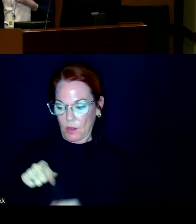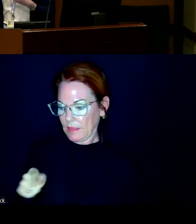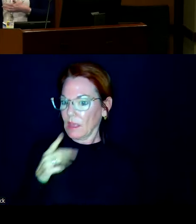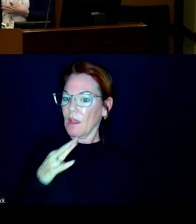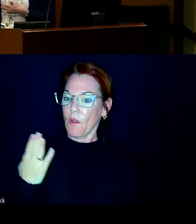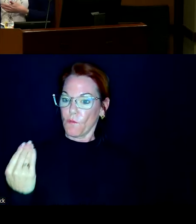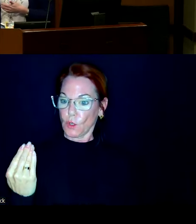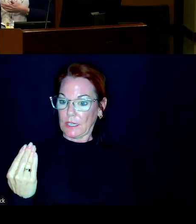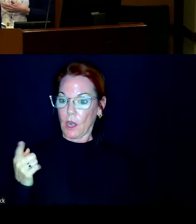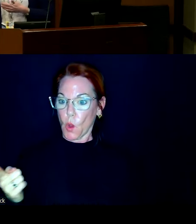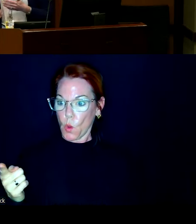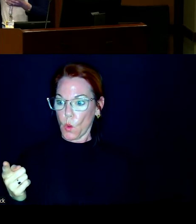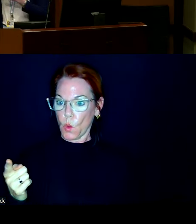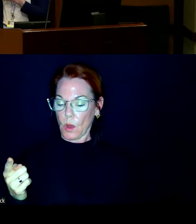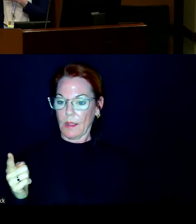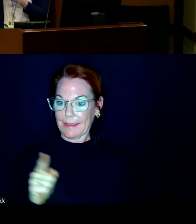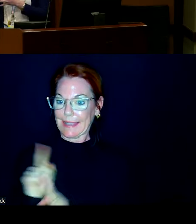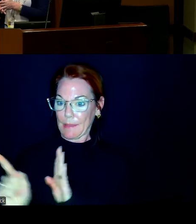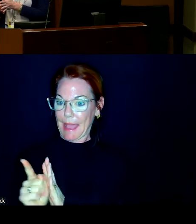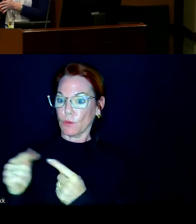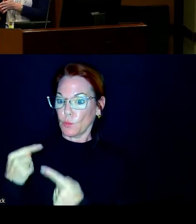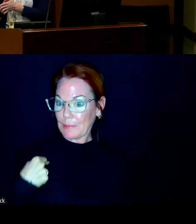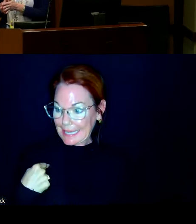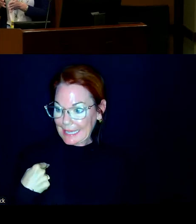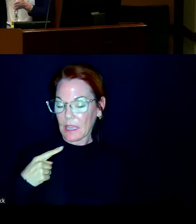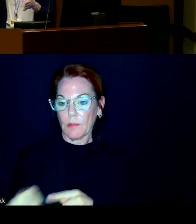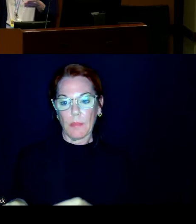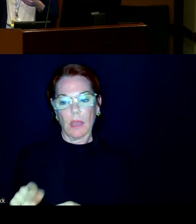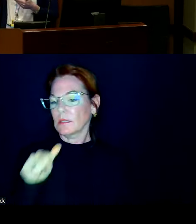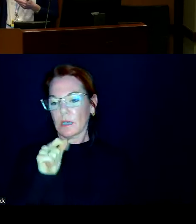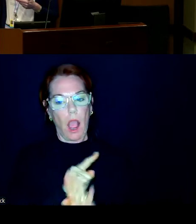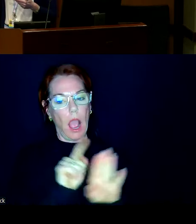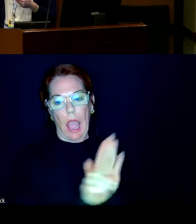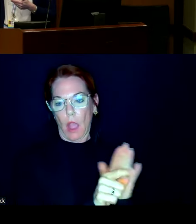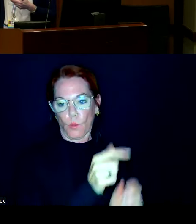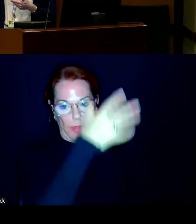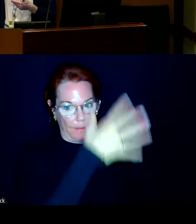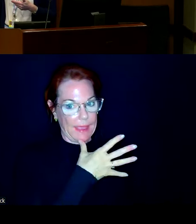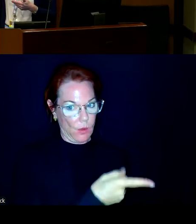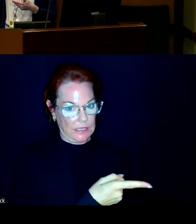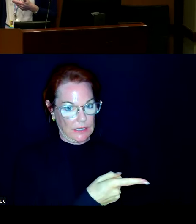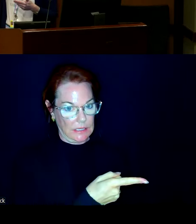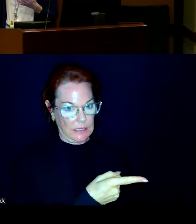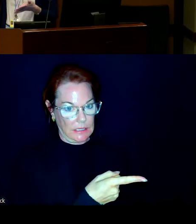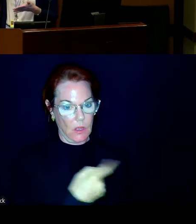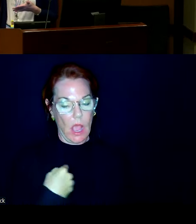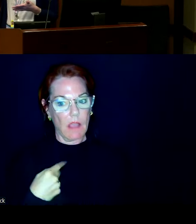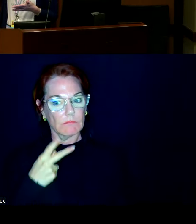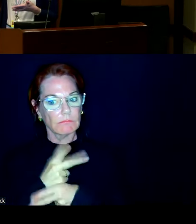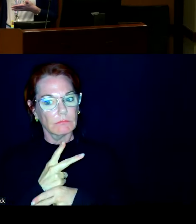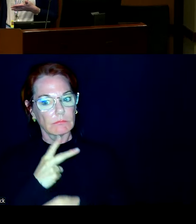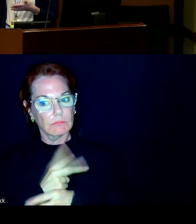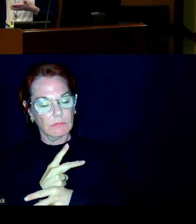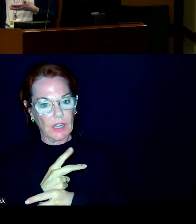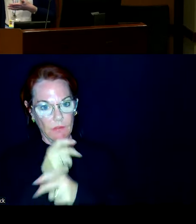out to me and not out to their parents, if I use the right name in session, I might be outing that kid to their parents. And that could be